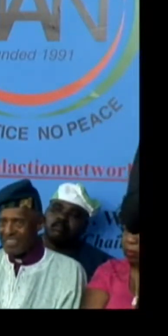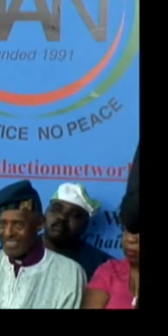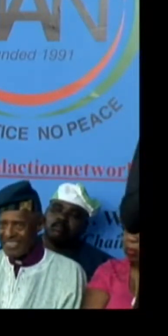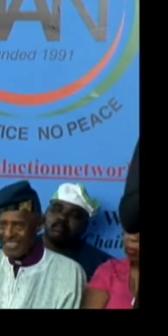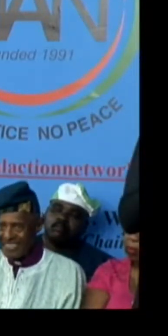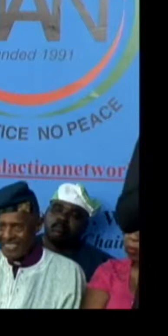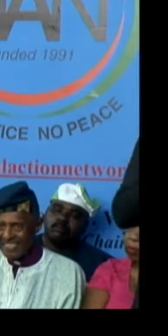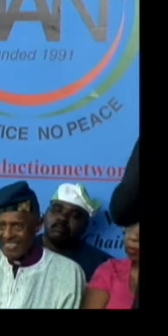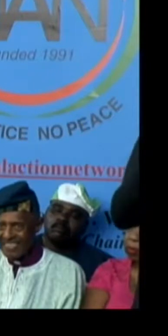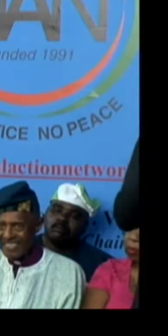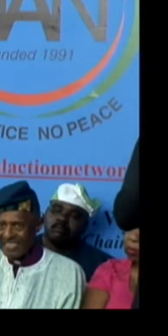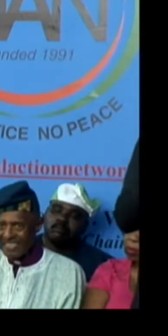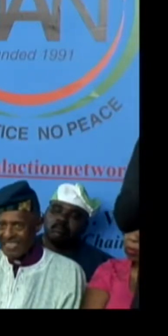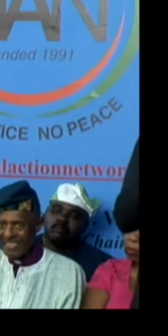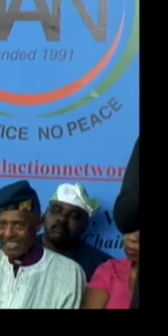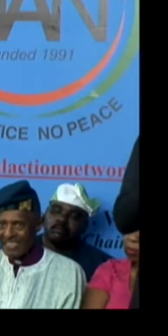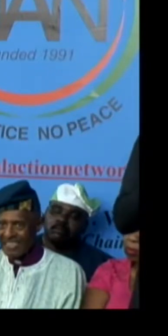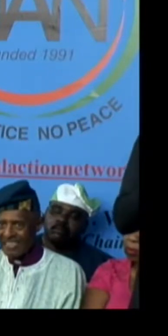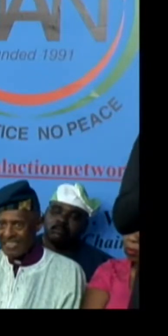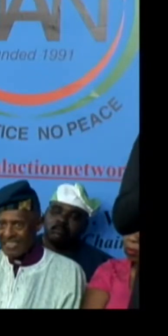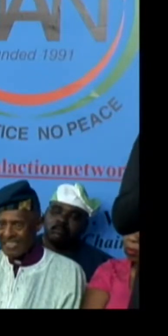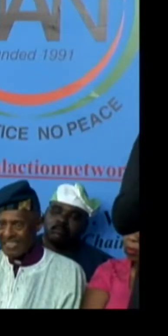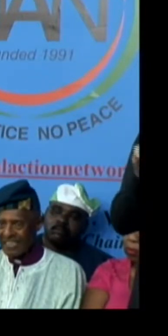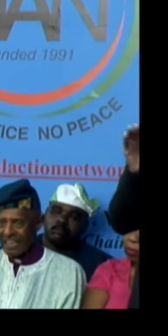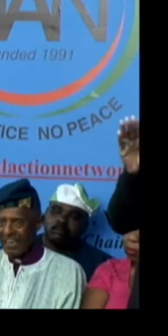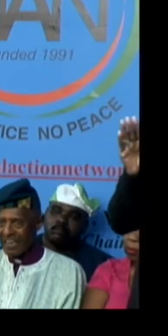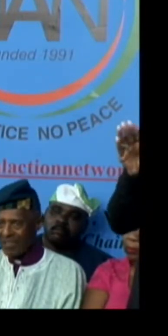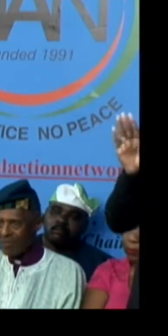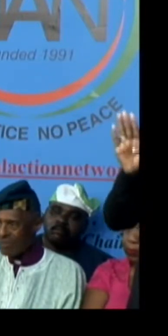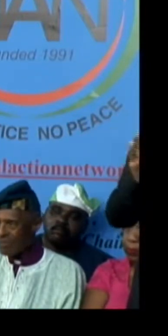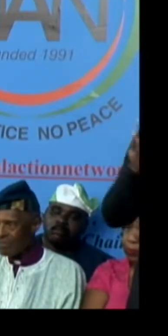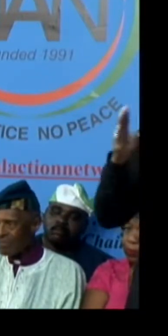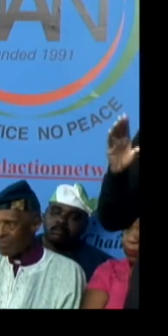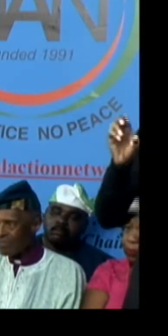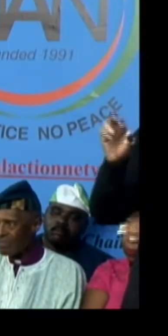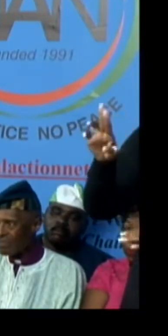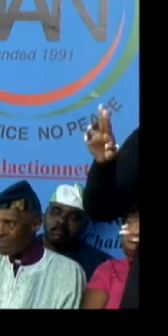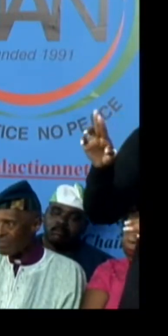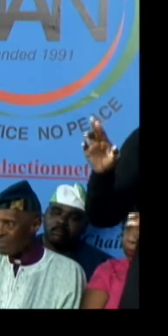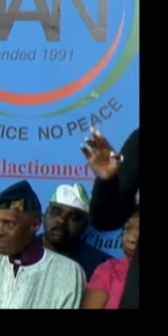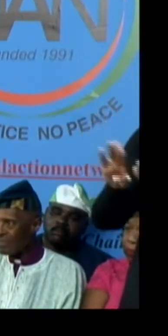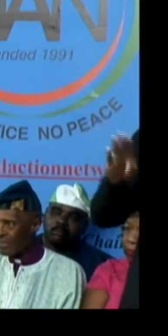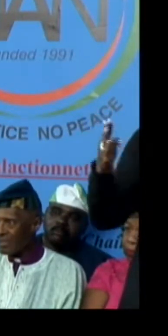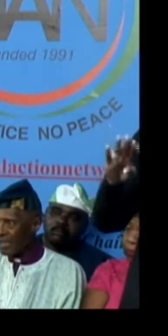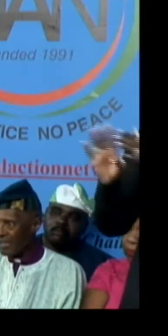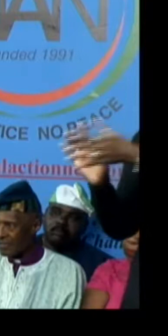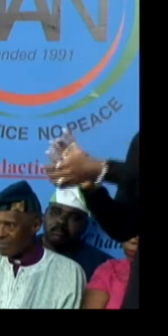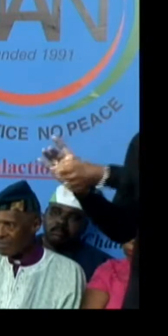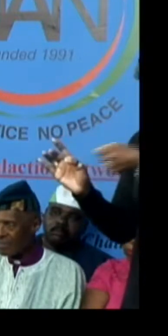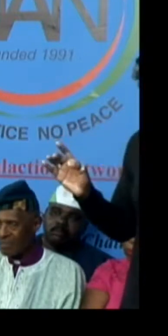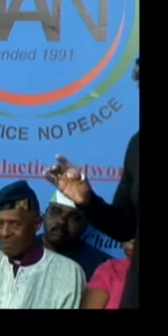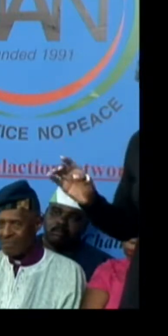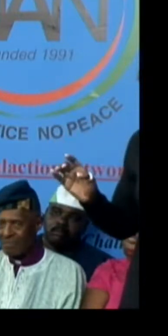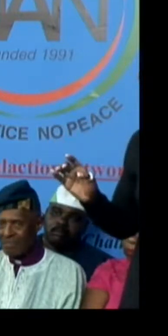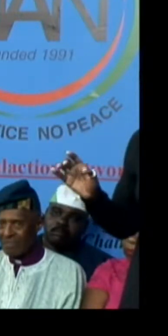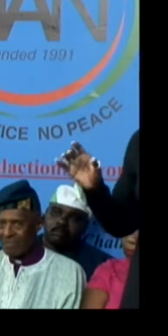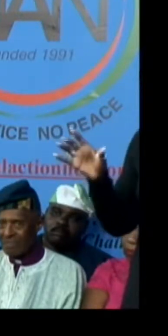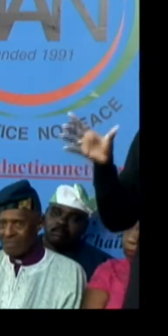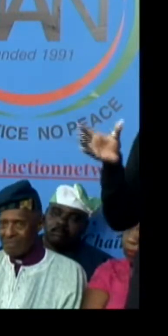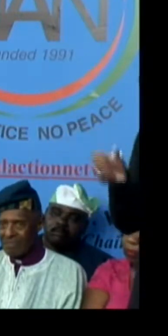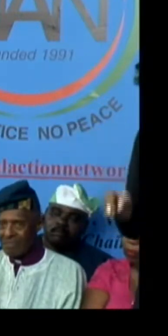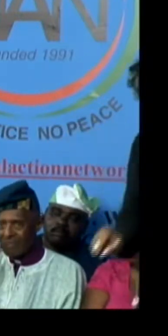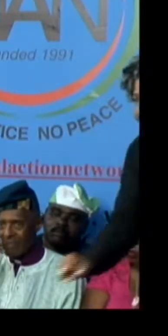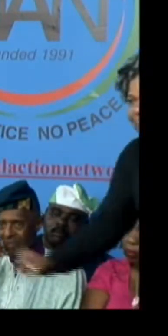Paddy wagon is a racial slur against the Irish. I remember many years ago